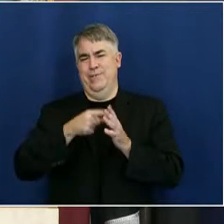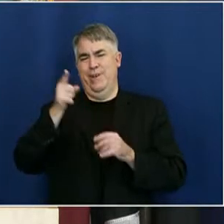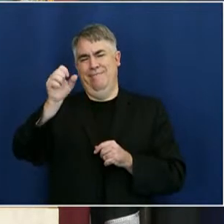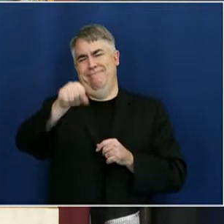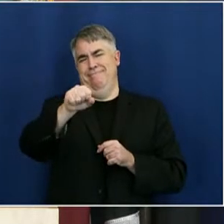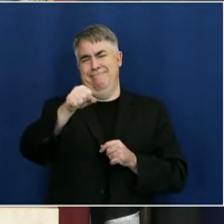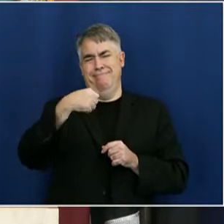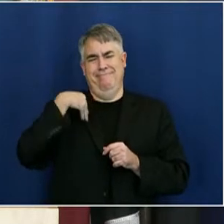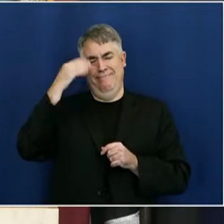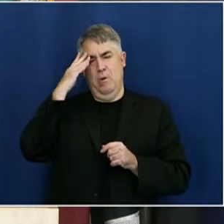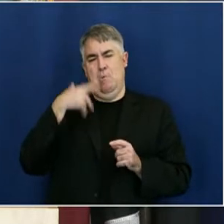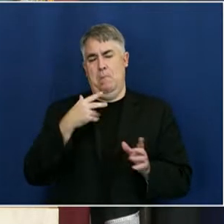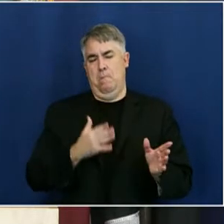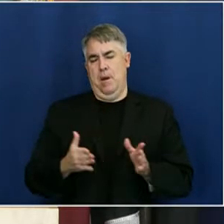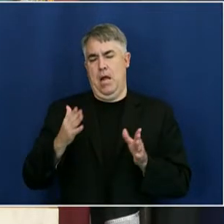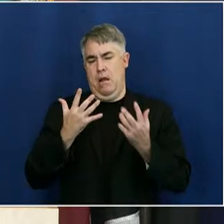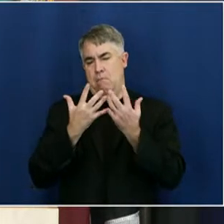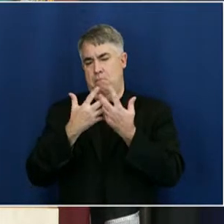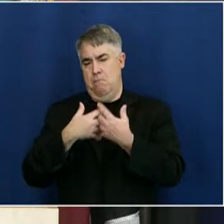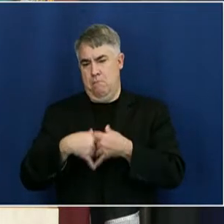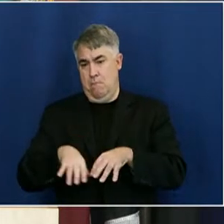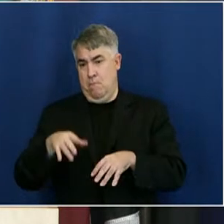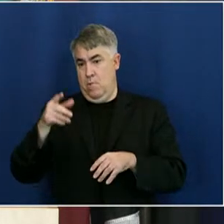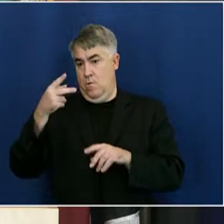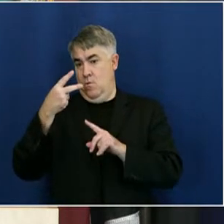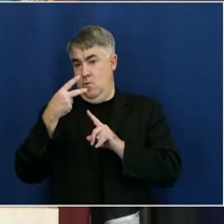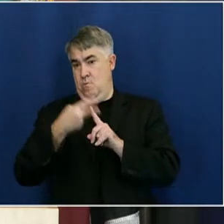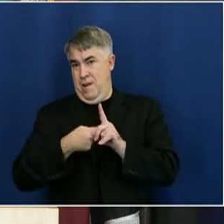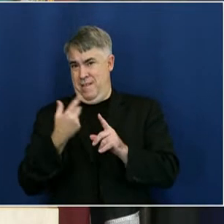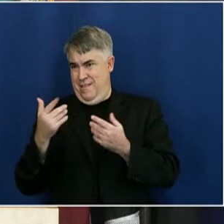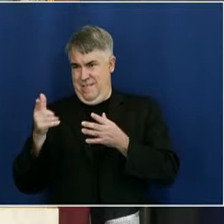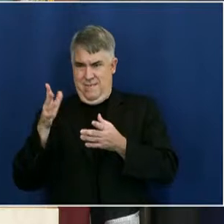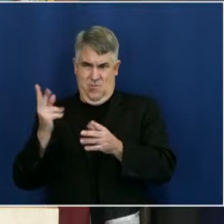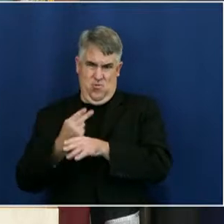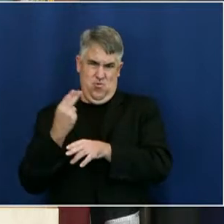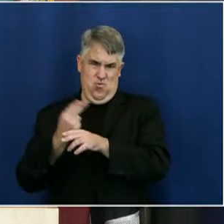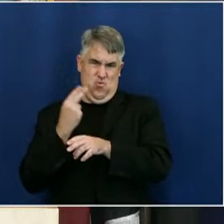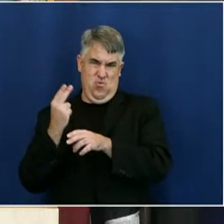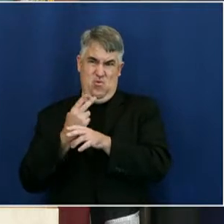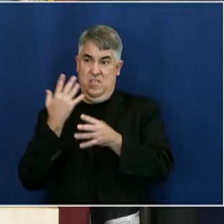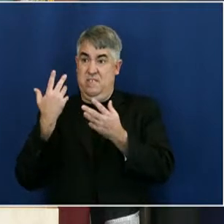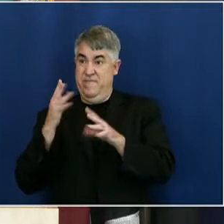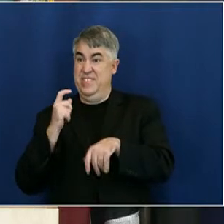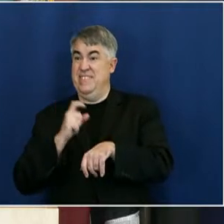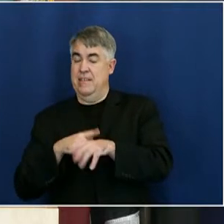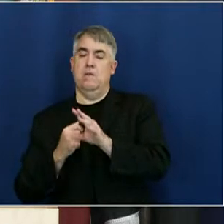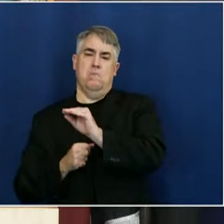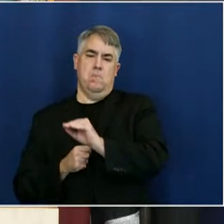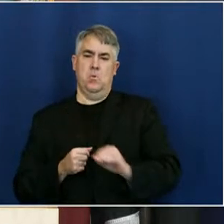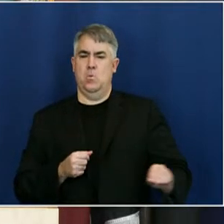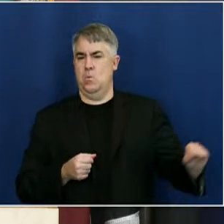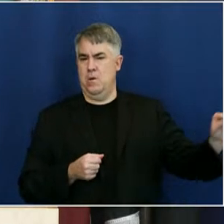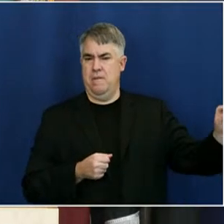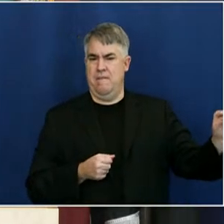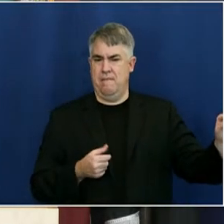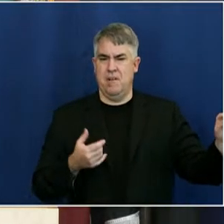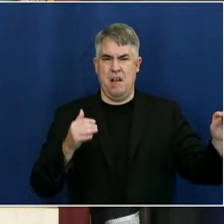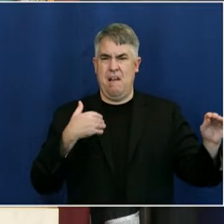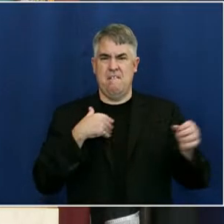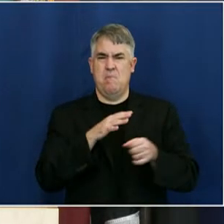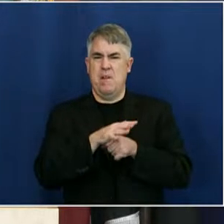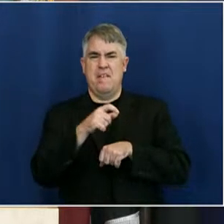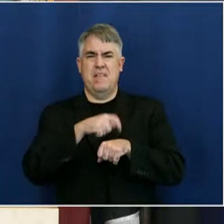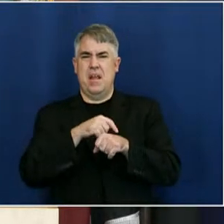to pick it up, lift it, and drop it off in a new location. We've got a little bit of time until we get there, and so we'll make sure that that's a smooth